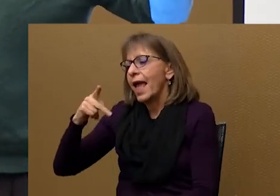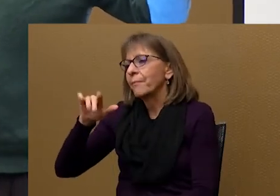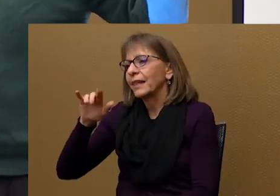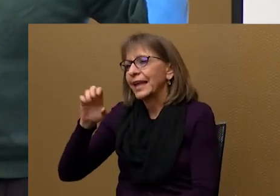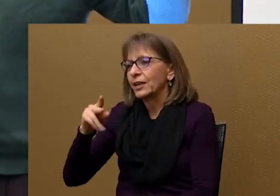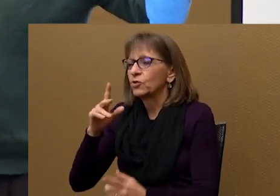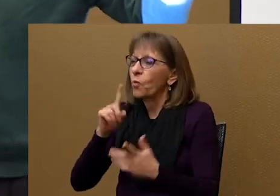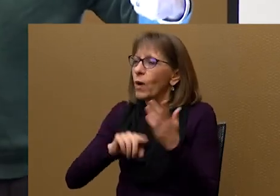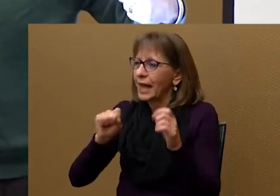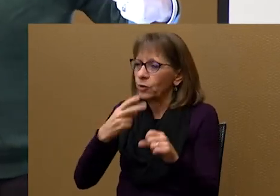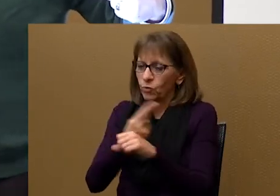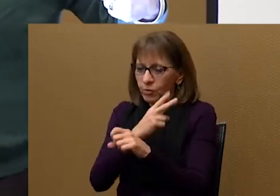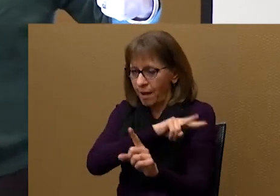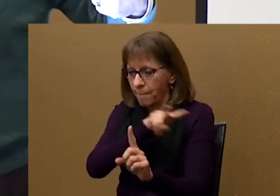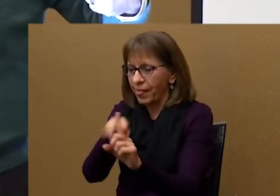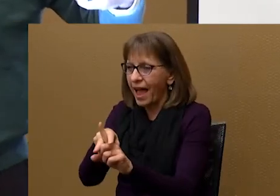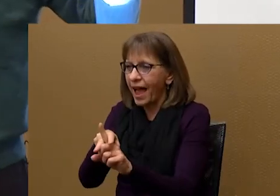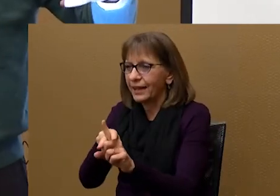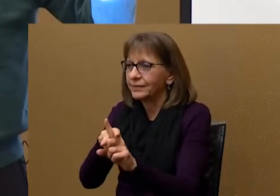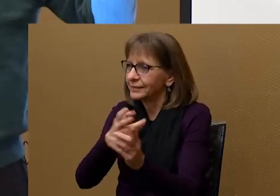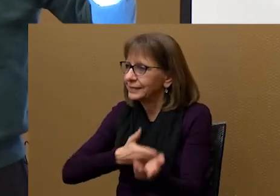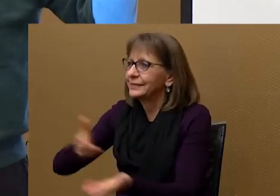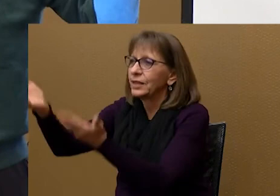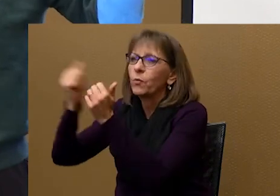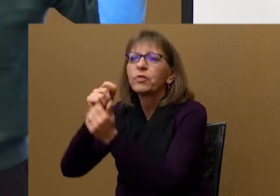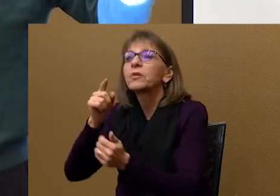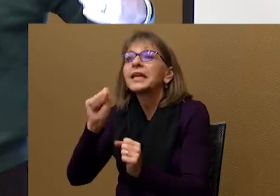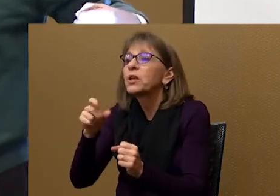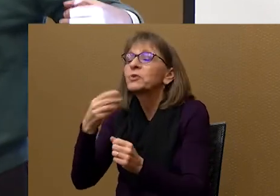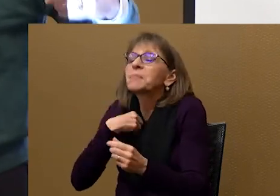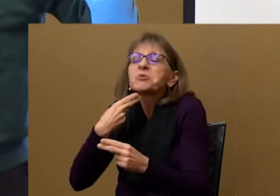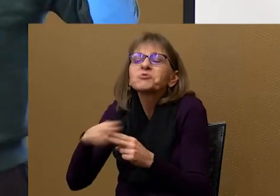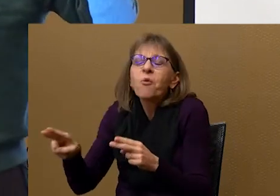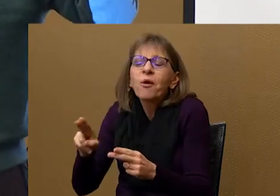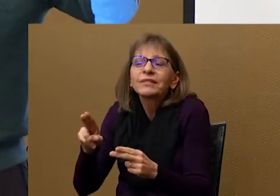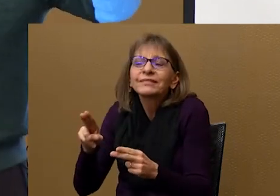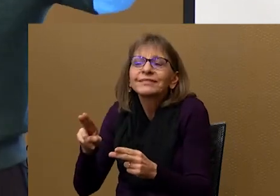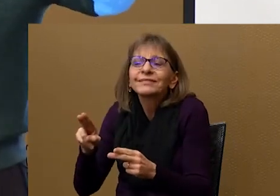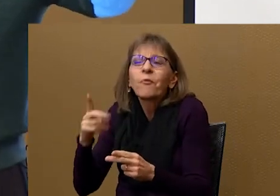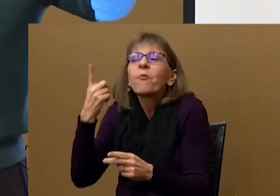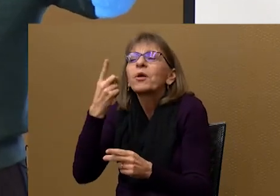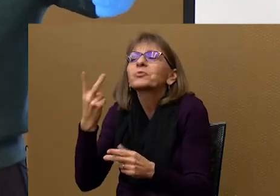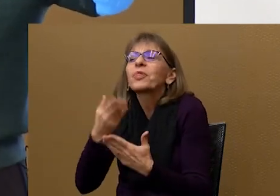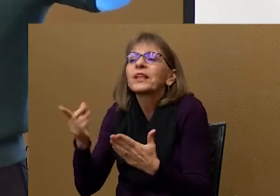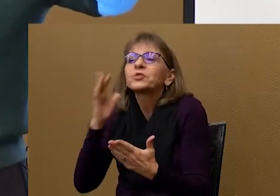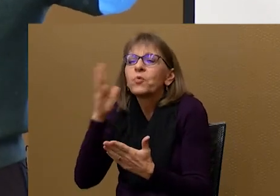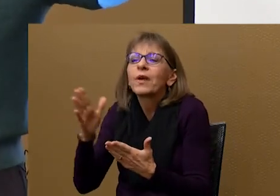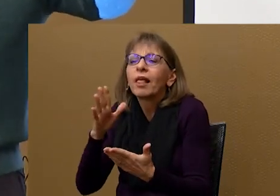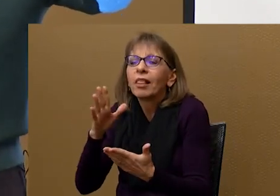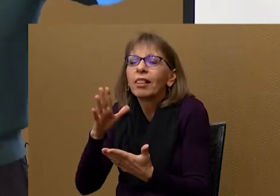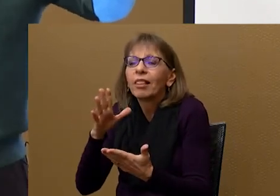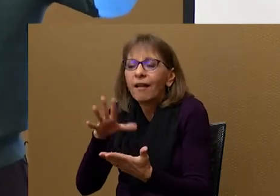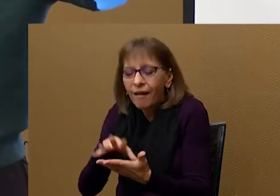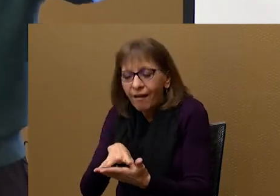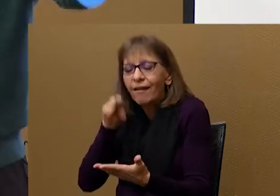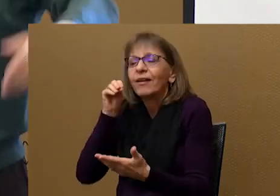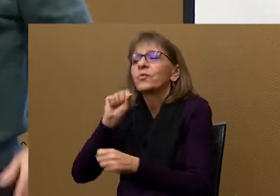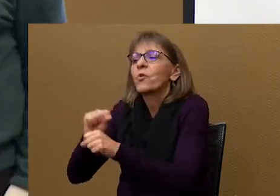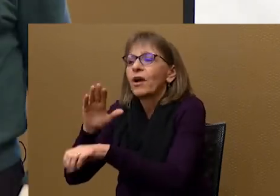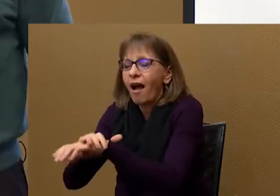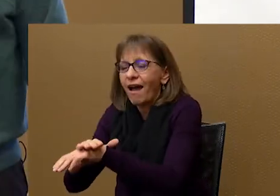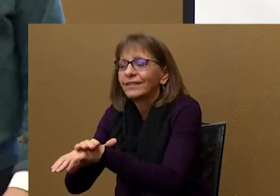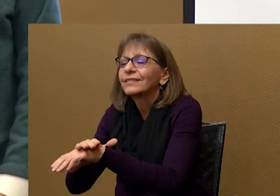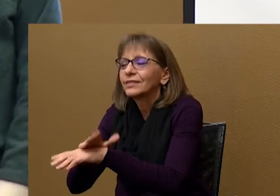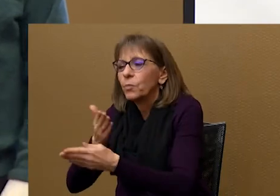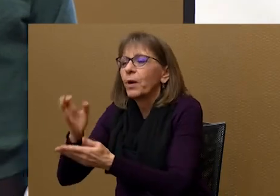you apply? What can you take with you? Can you get anyone short answers? Give me 1 or 2 things that you can work on and bring back